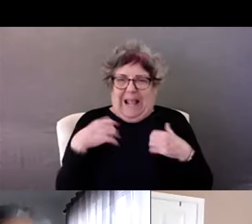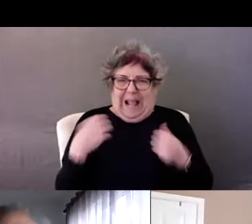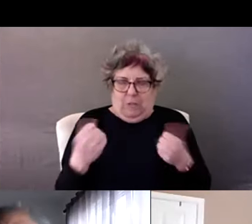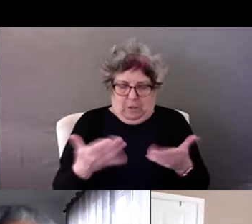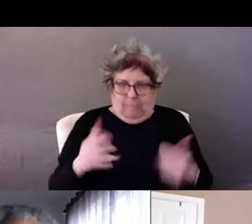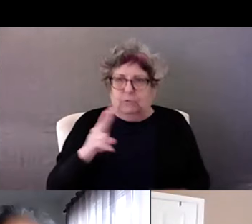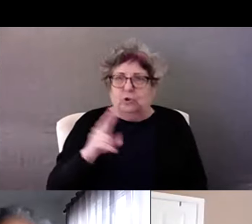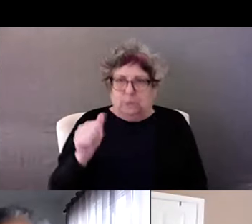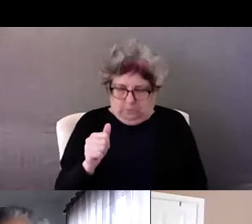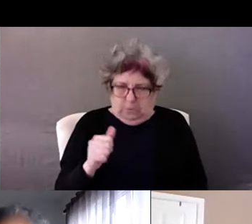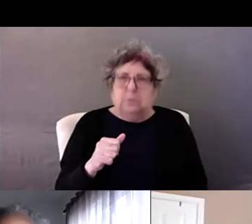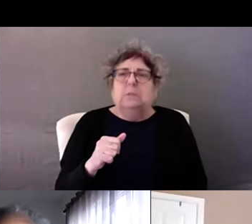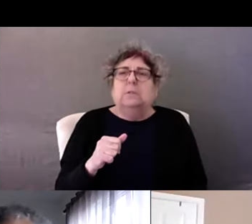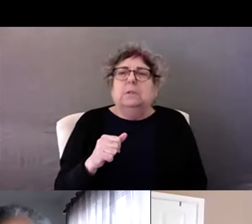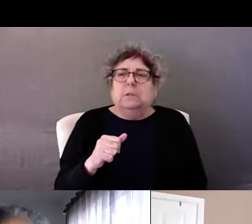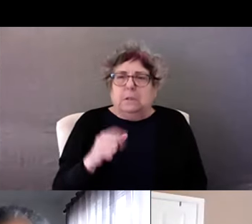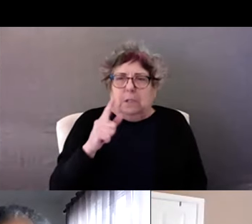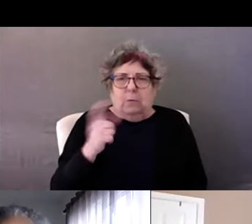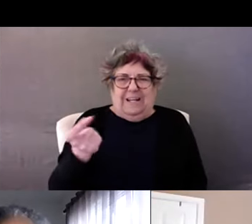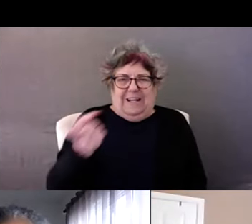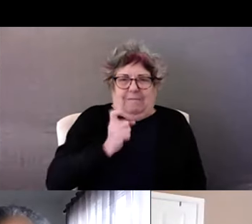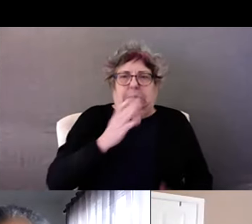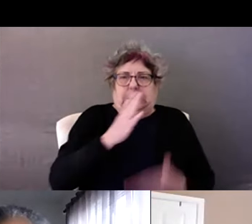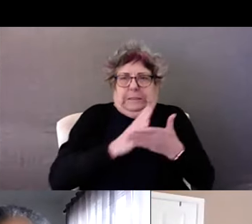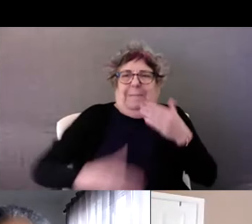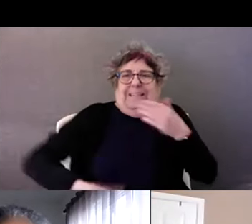rejoin Facts, Faith, and Friday to give us additional information about that.